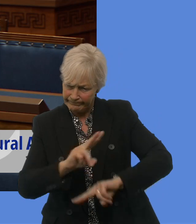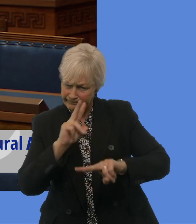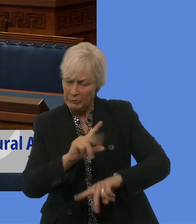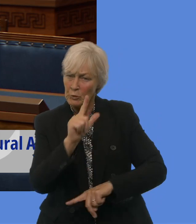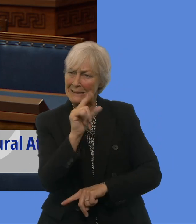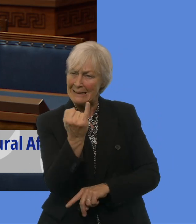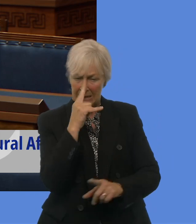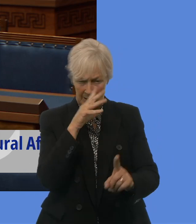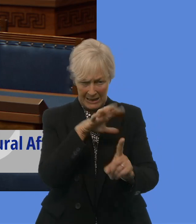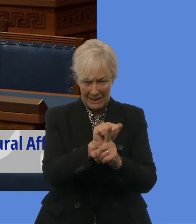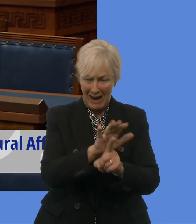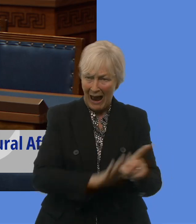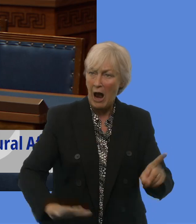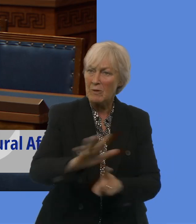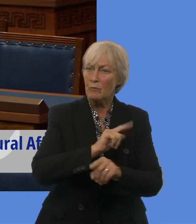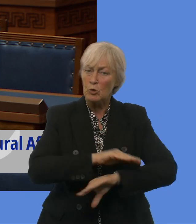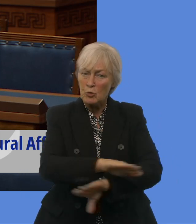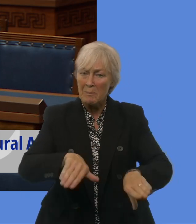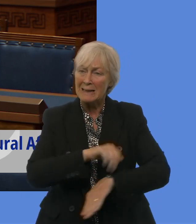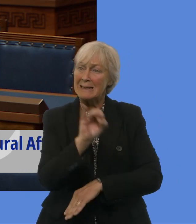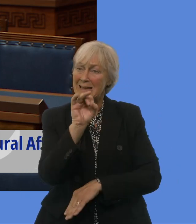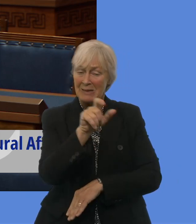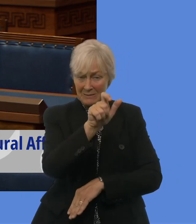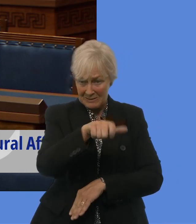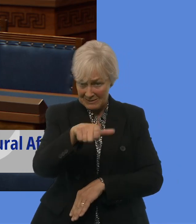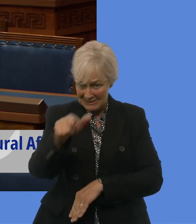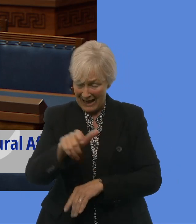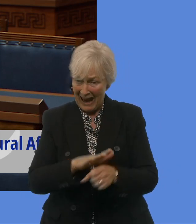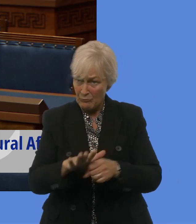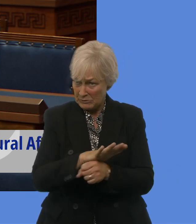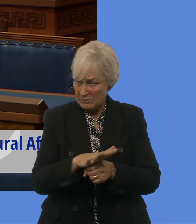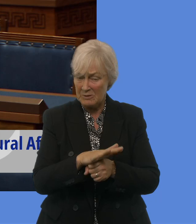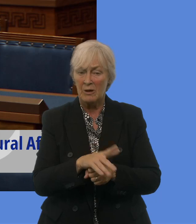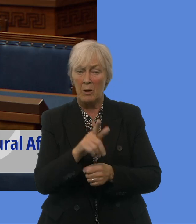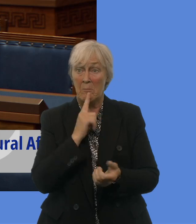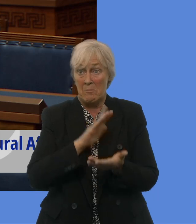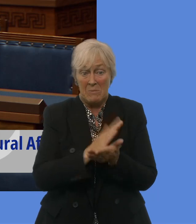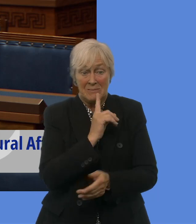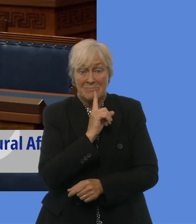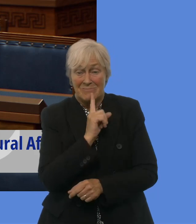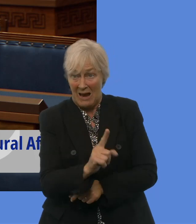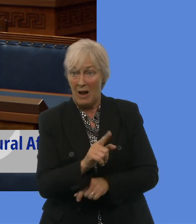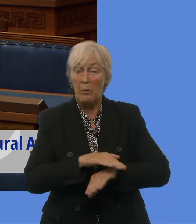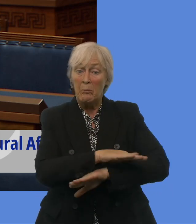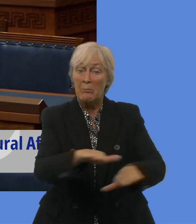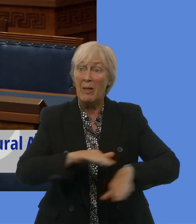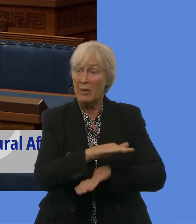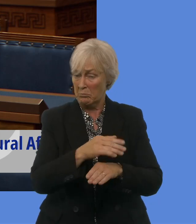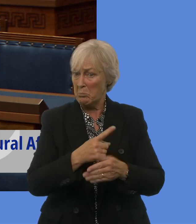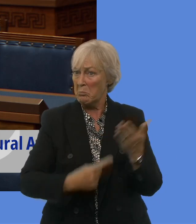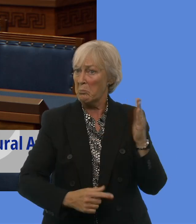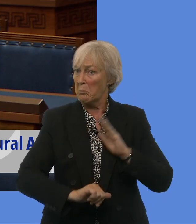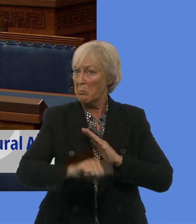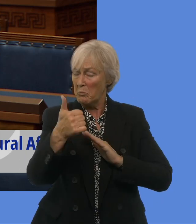26 identified bathing water and 17 candidate bathing water sites. I'm pleased to report that Northern Ireland's bathing waters performed well.